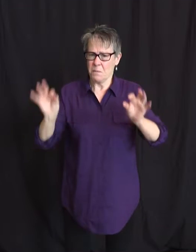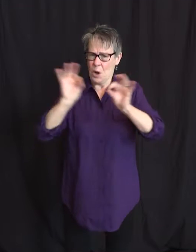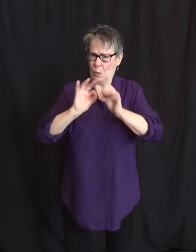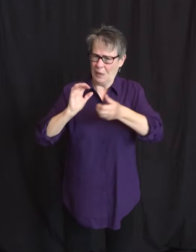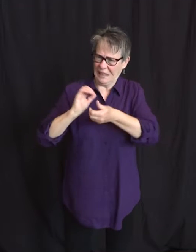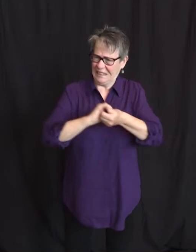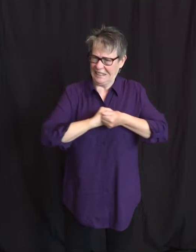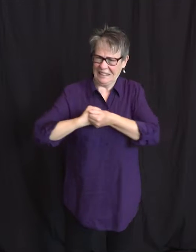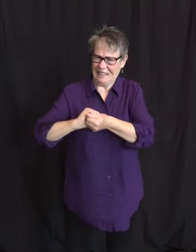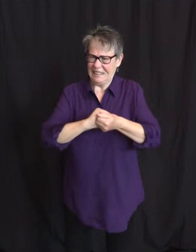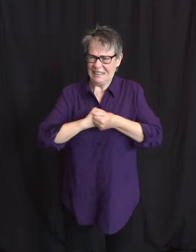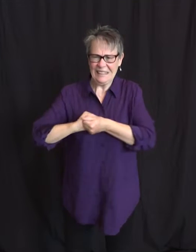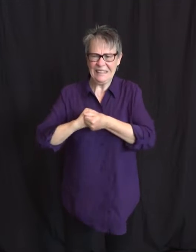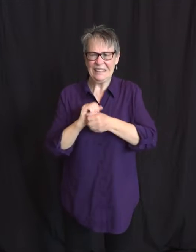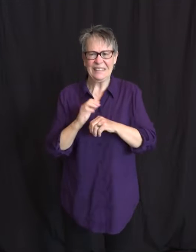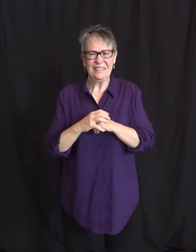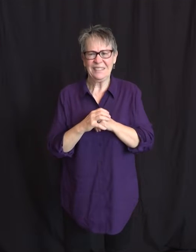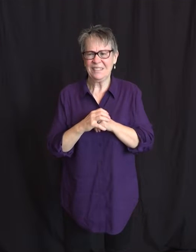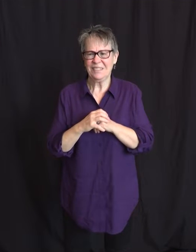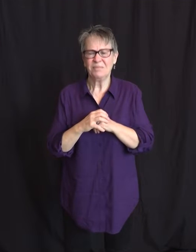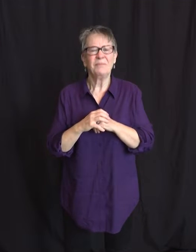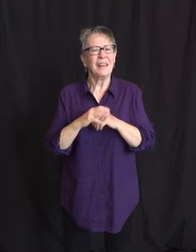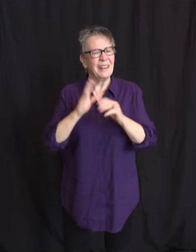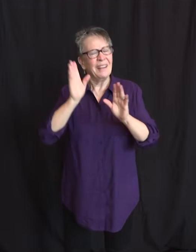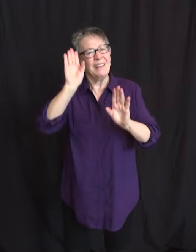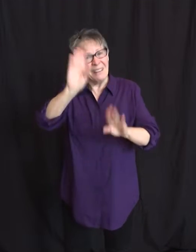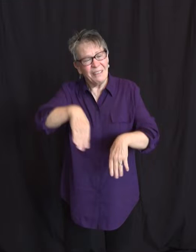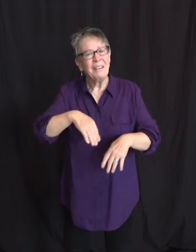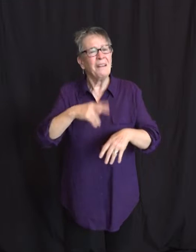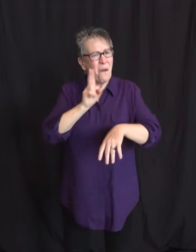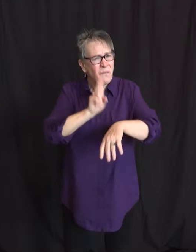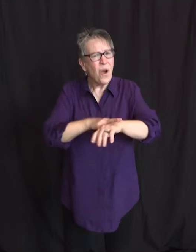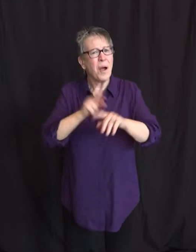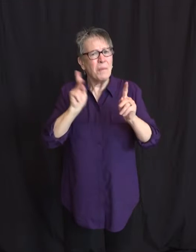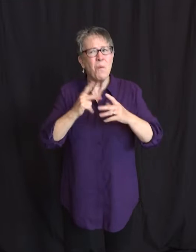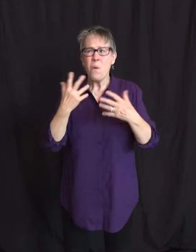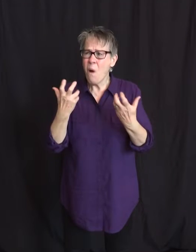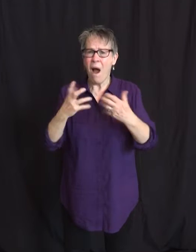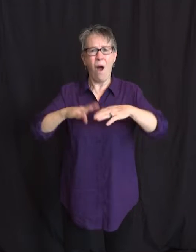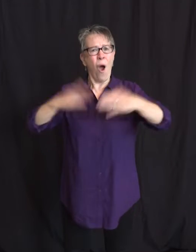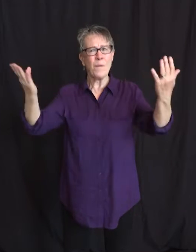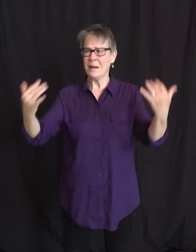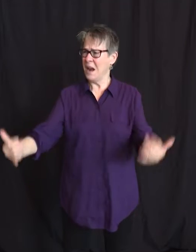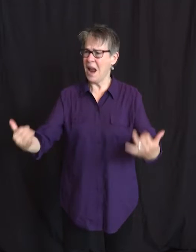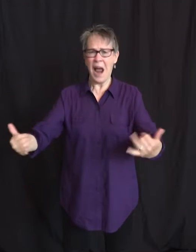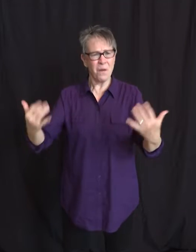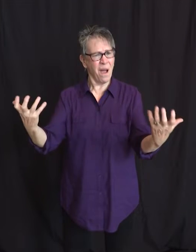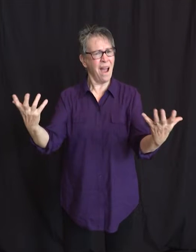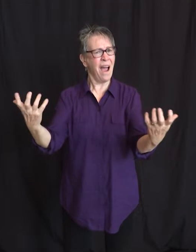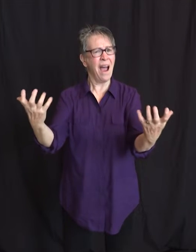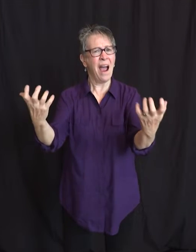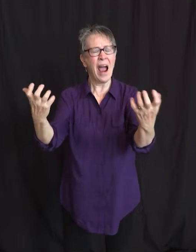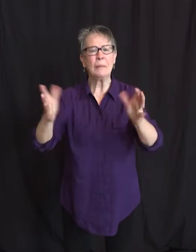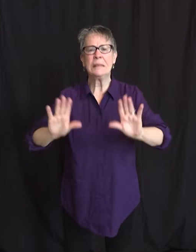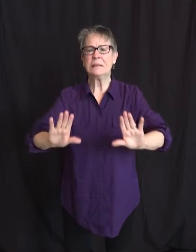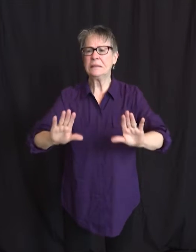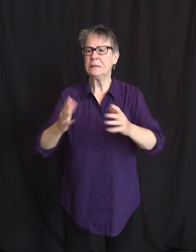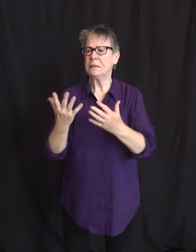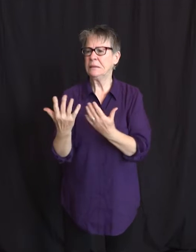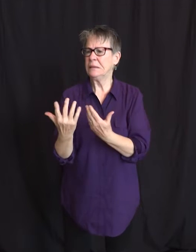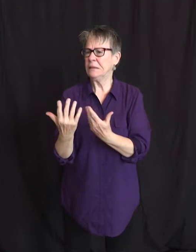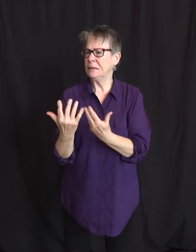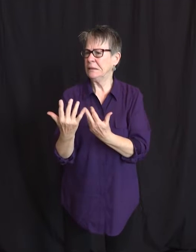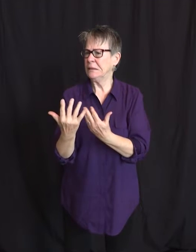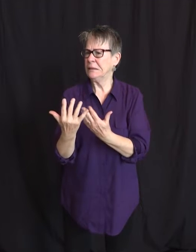reopen, but they are not looking for a date. They are looking for a plan like the one that you just laid